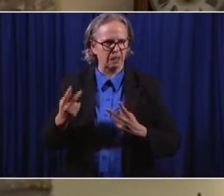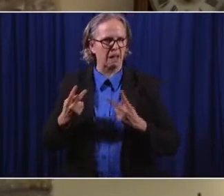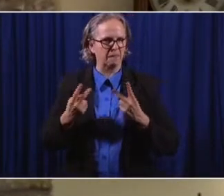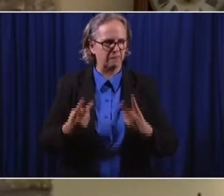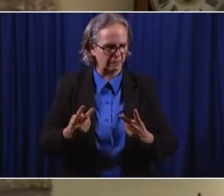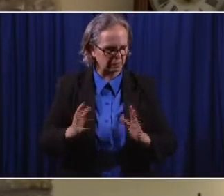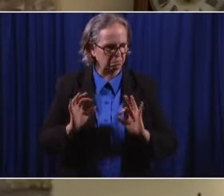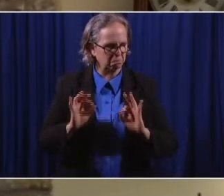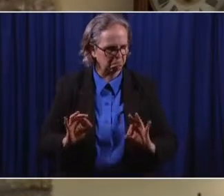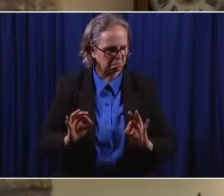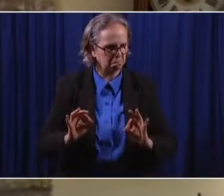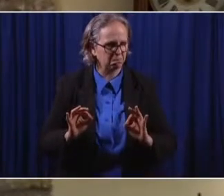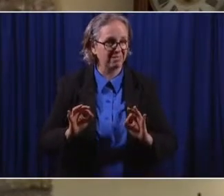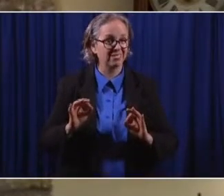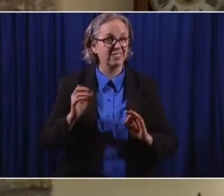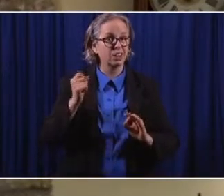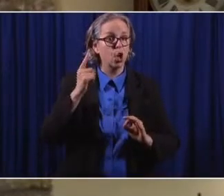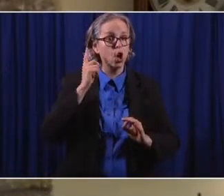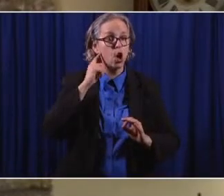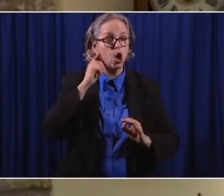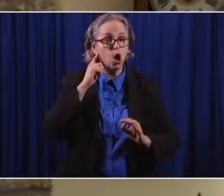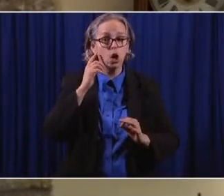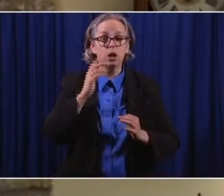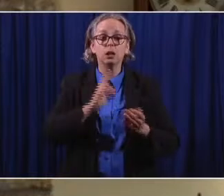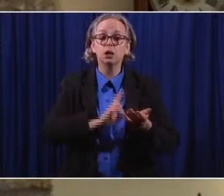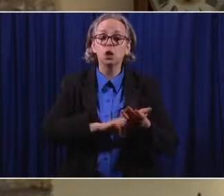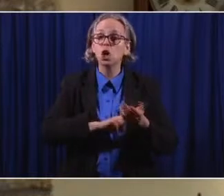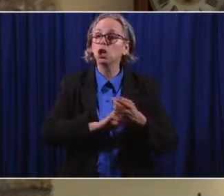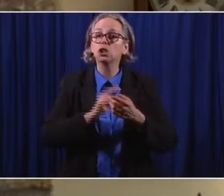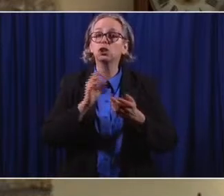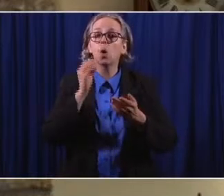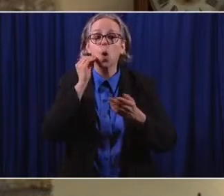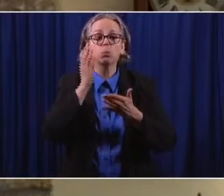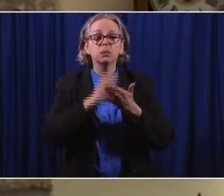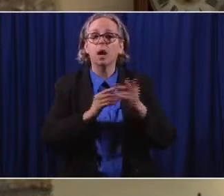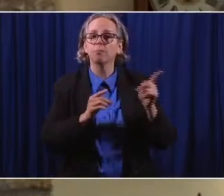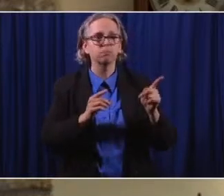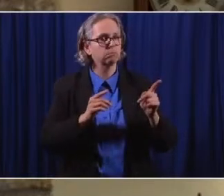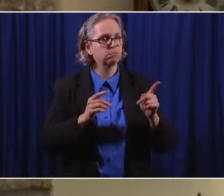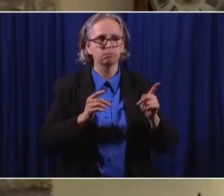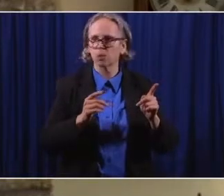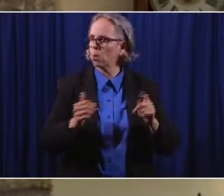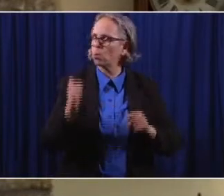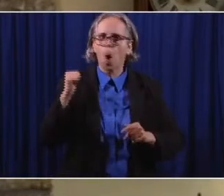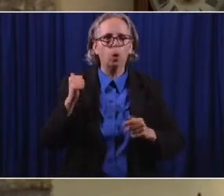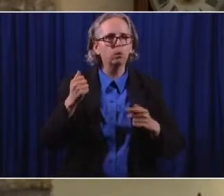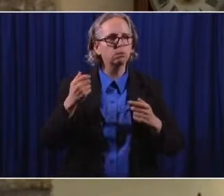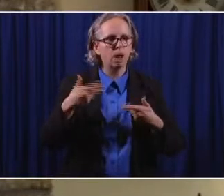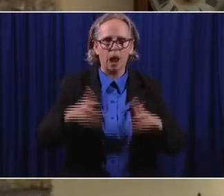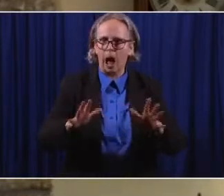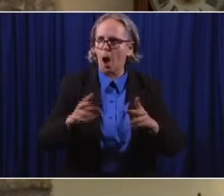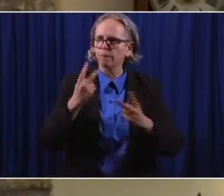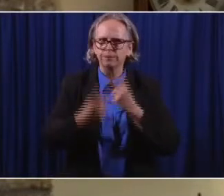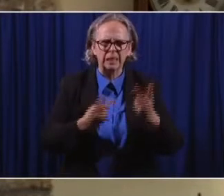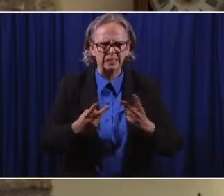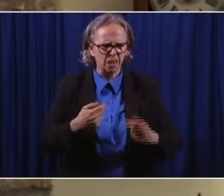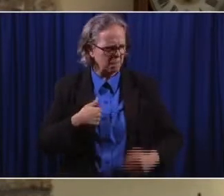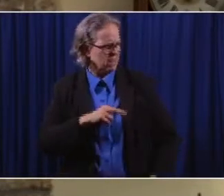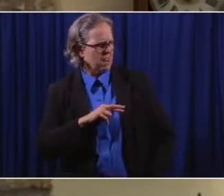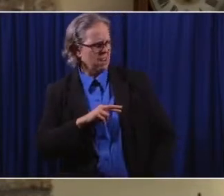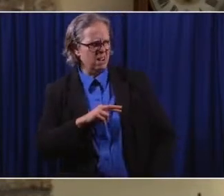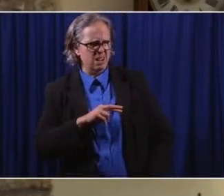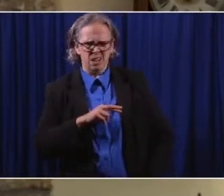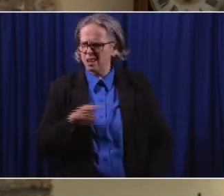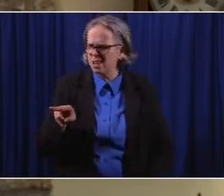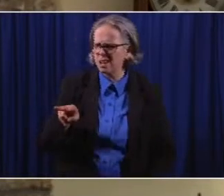hear that nursing homes are not carrying out outside visitation. And, we kind of question